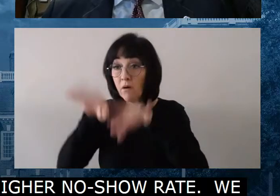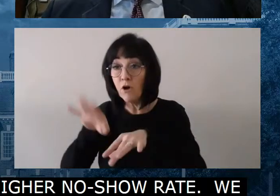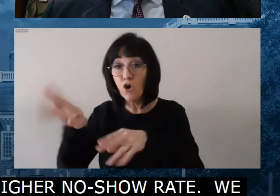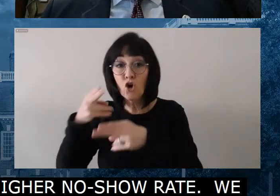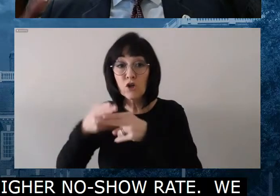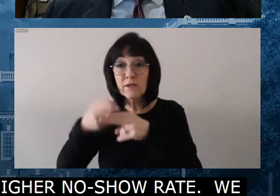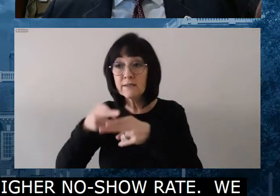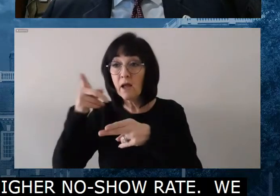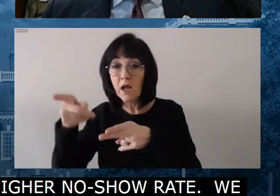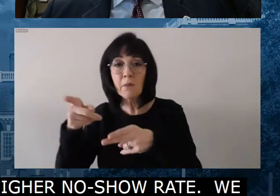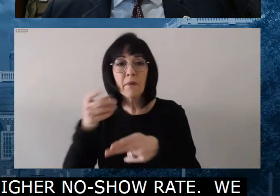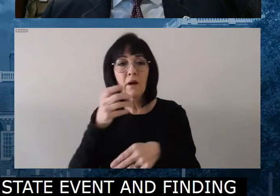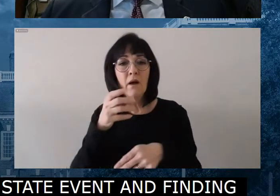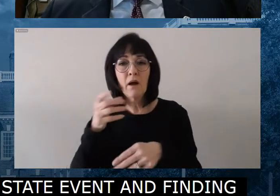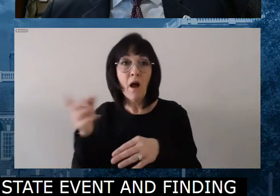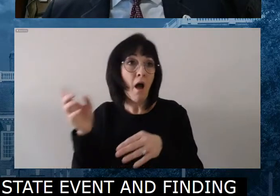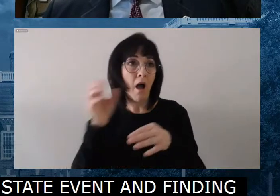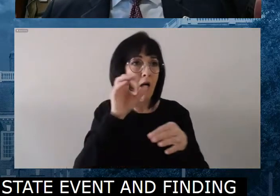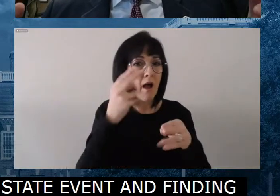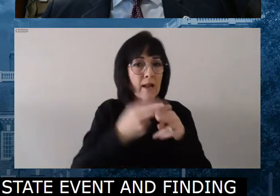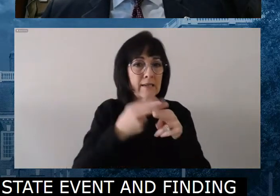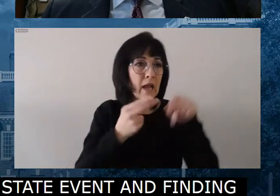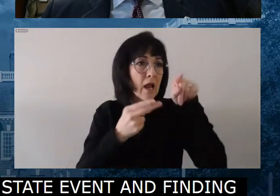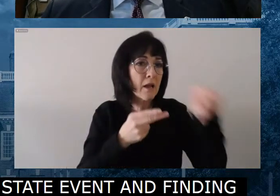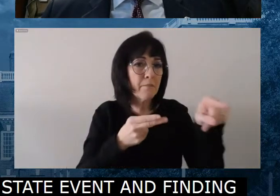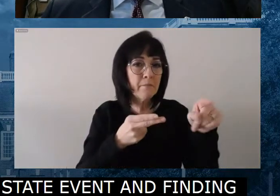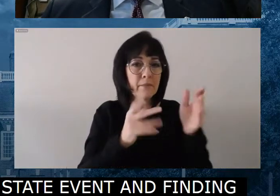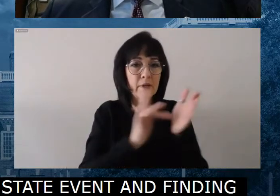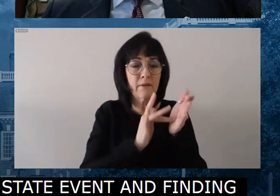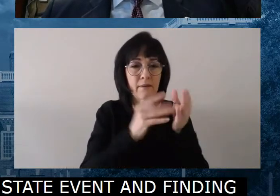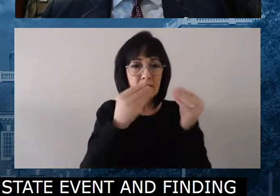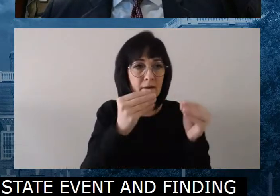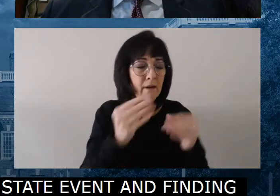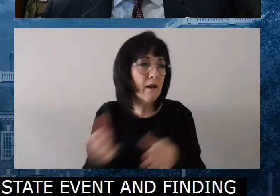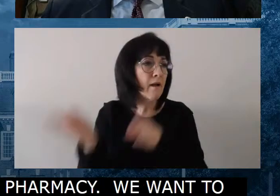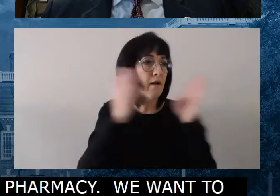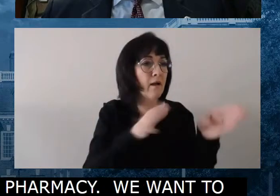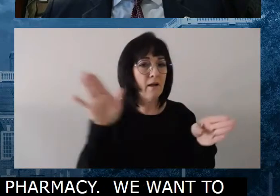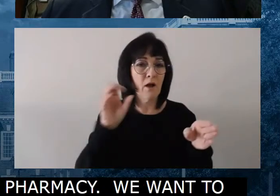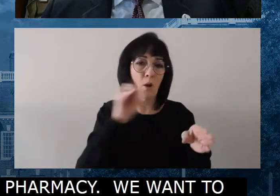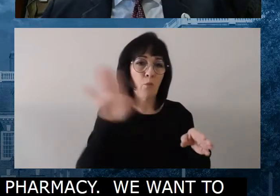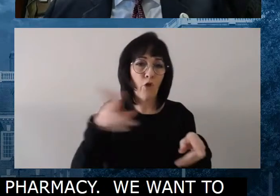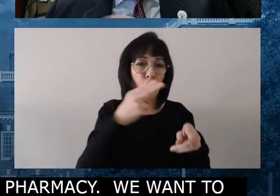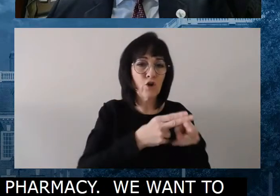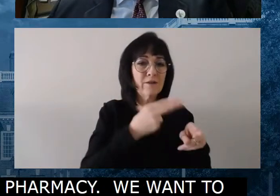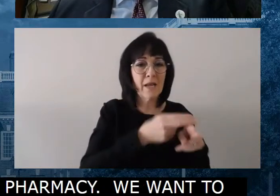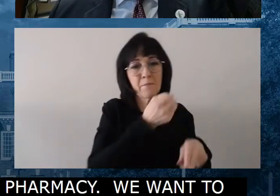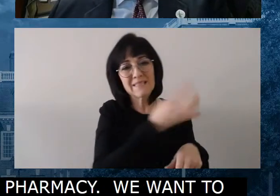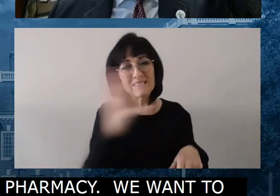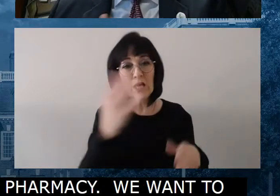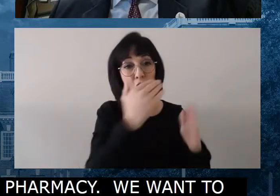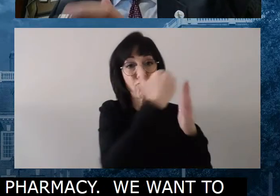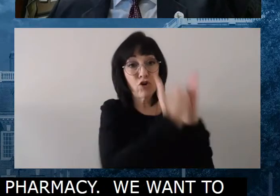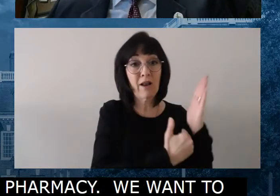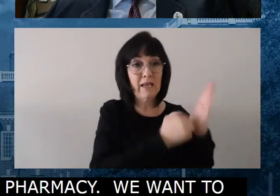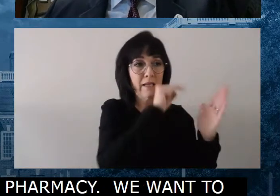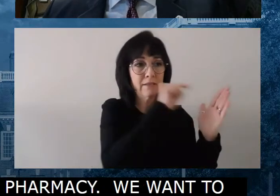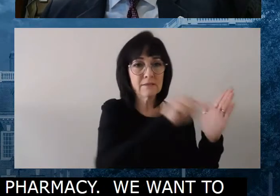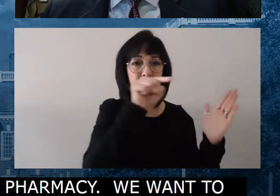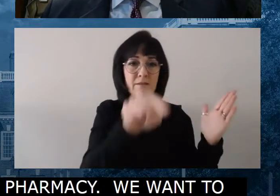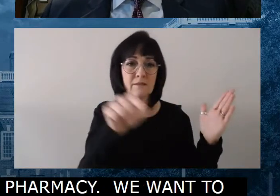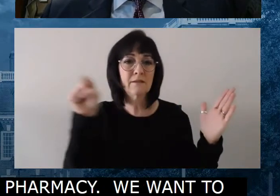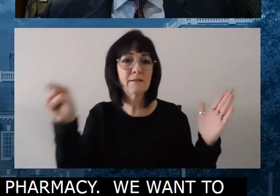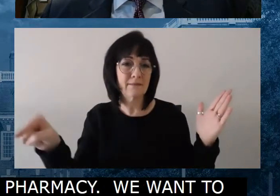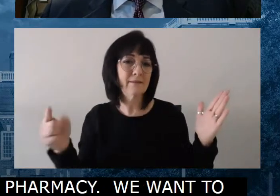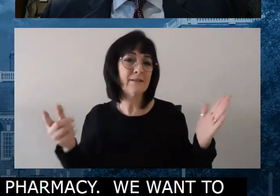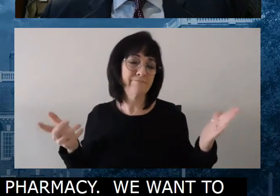pharmacy. And we want to make sure we're as efficient as possible. We get people in as quick as possible, and then that opens up that spot Friday, Saturday,